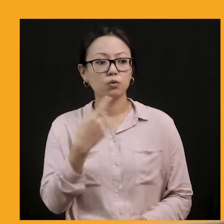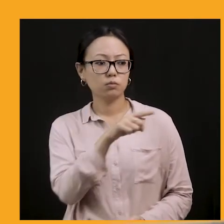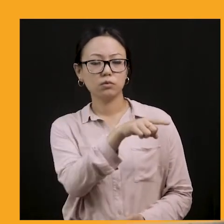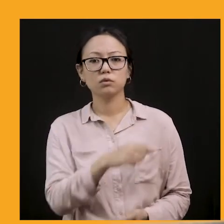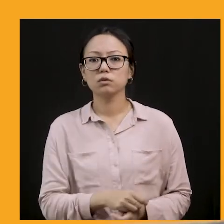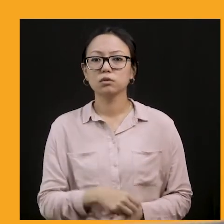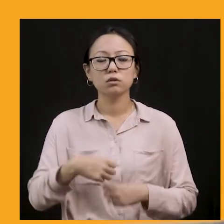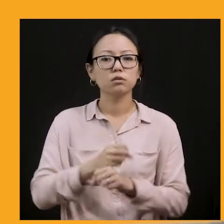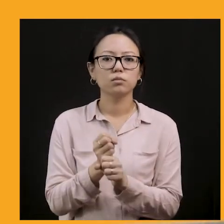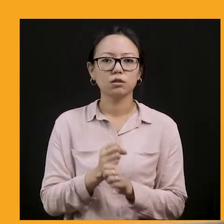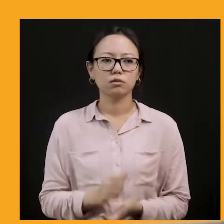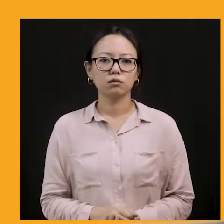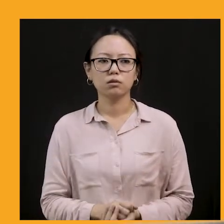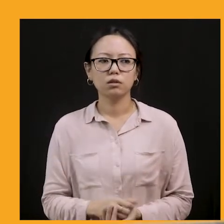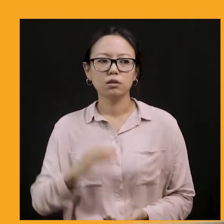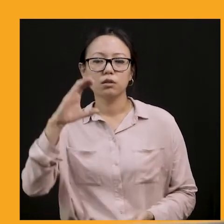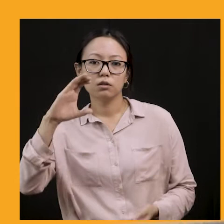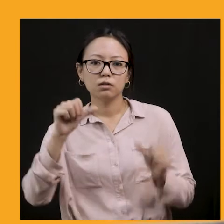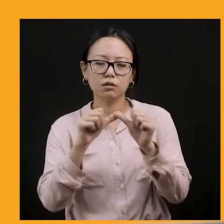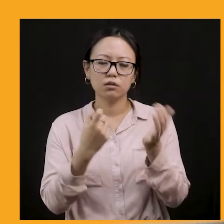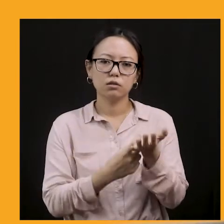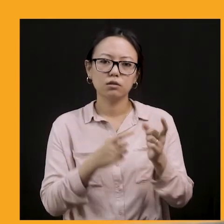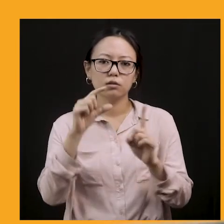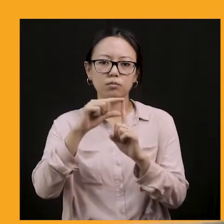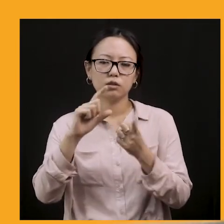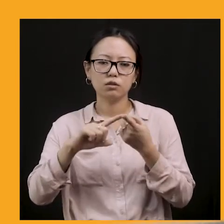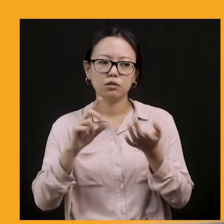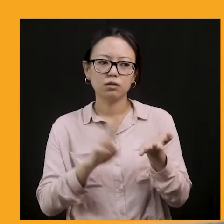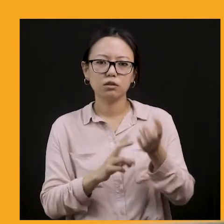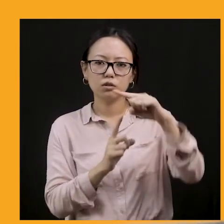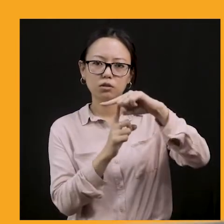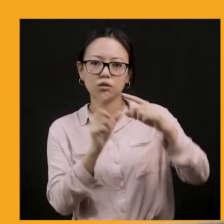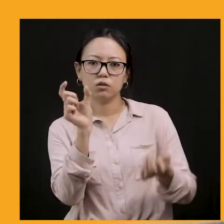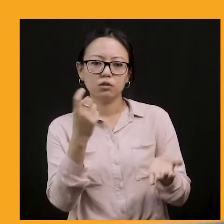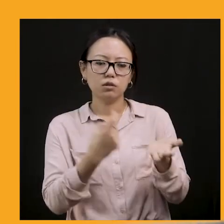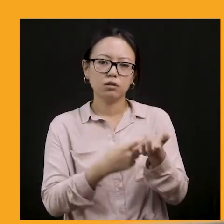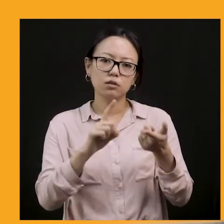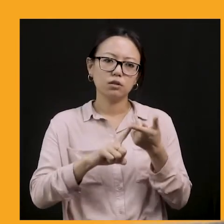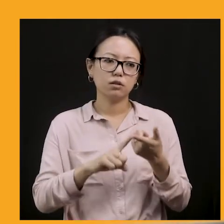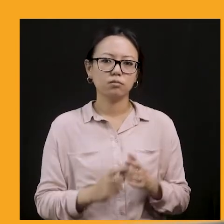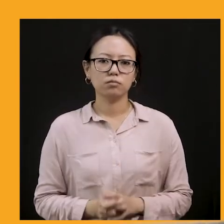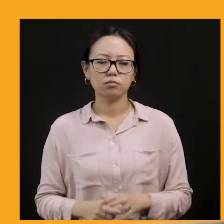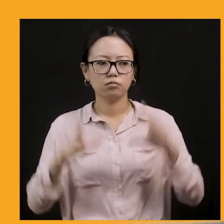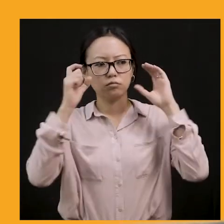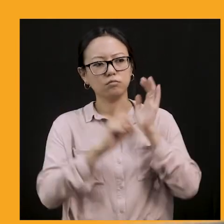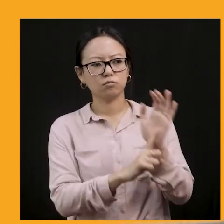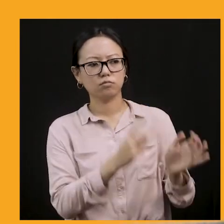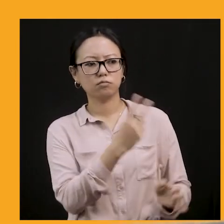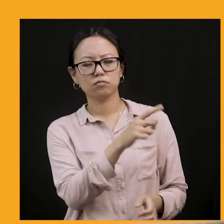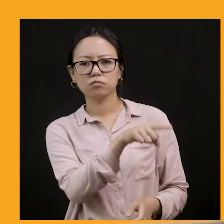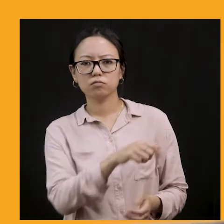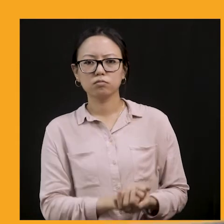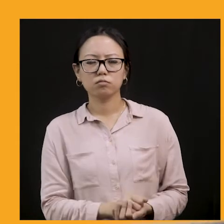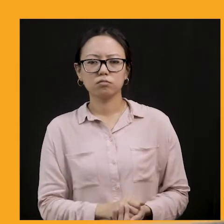carpenter makes all the furniture. So we can see here how a carpenter is working hard